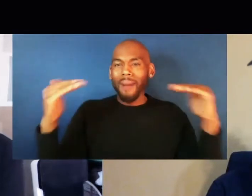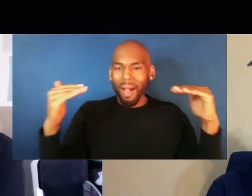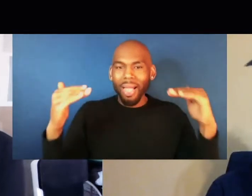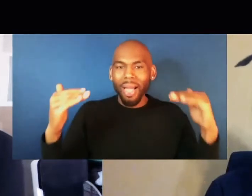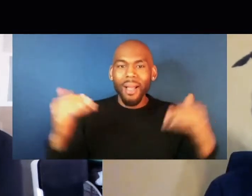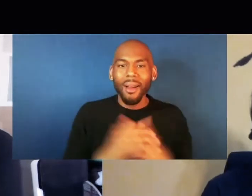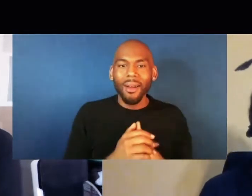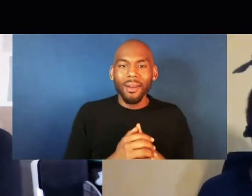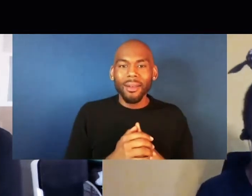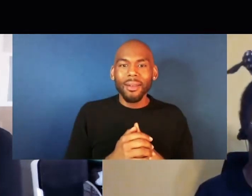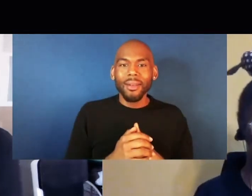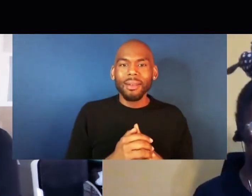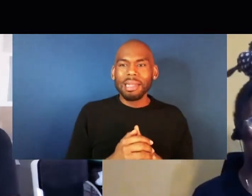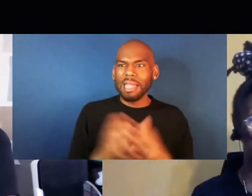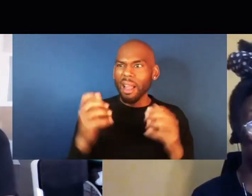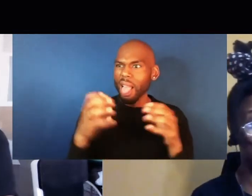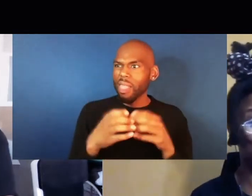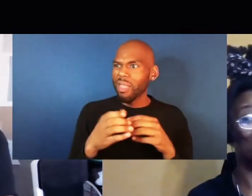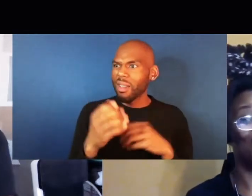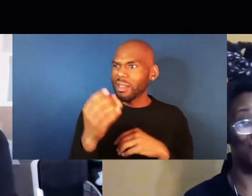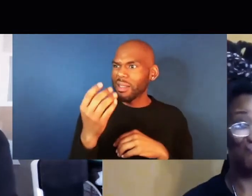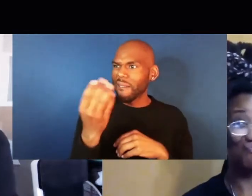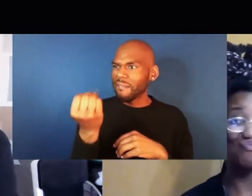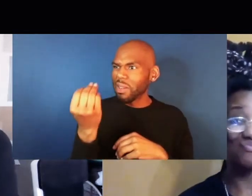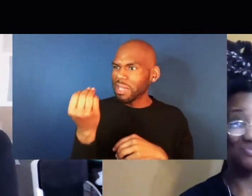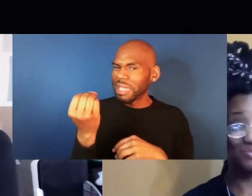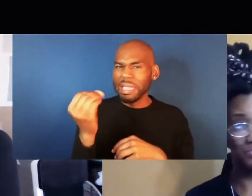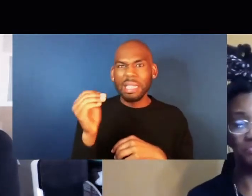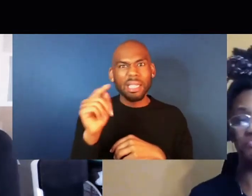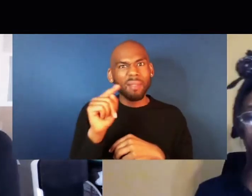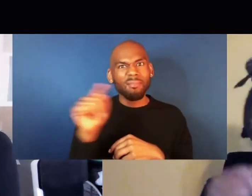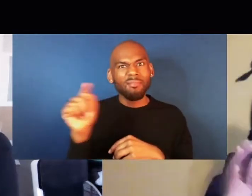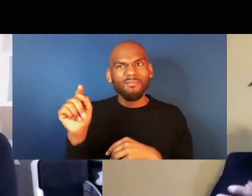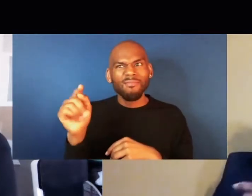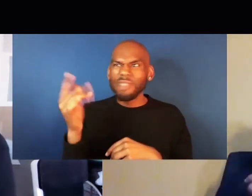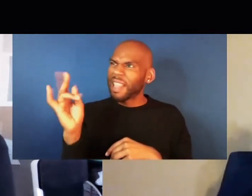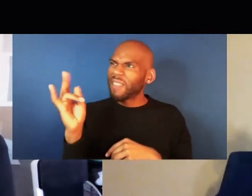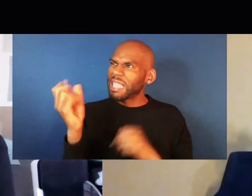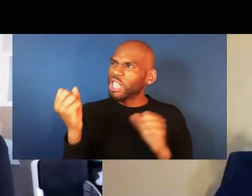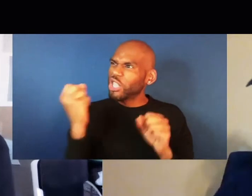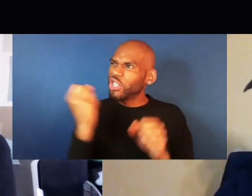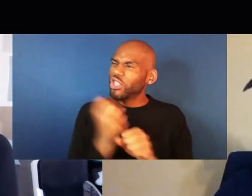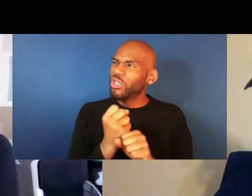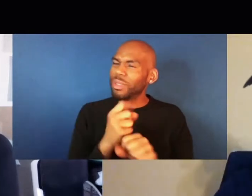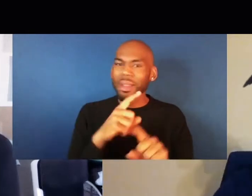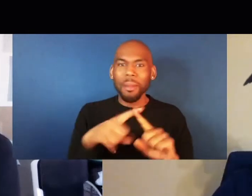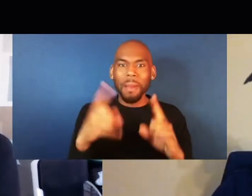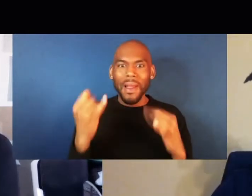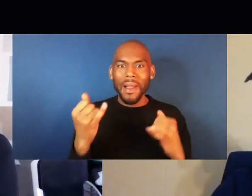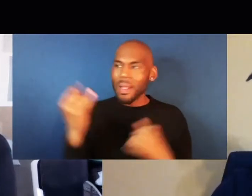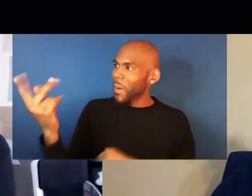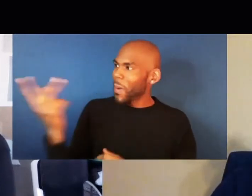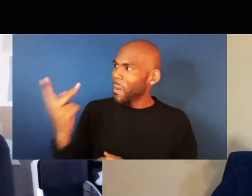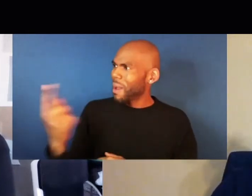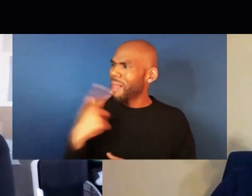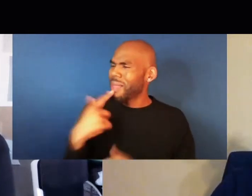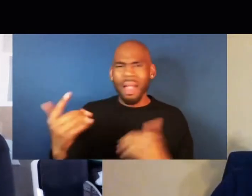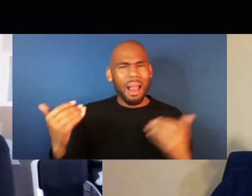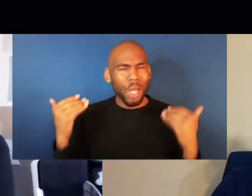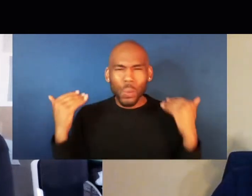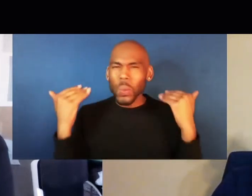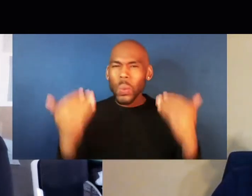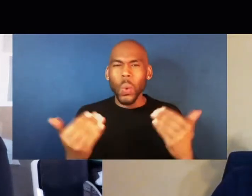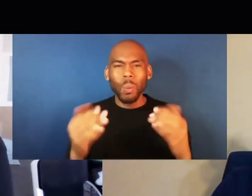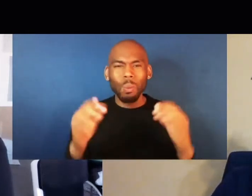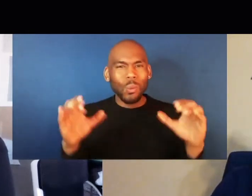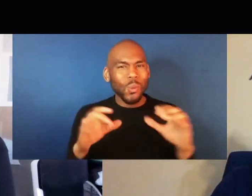level. We've been around for 13, 14 years, but now me and Keith is let's do this because